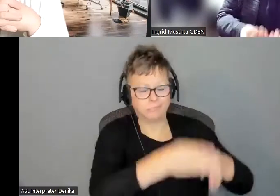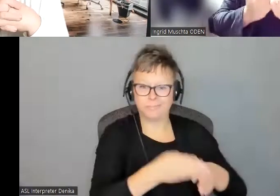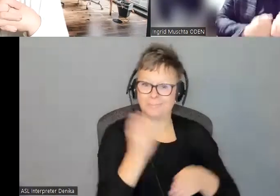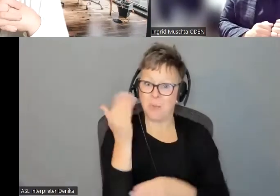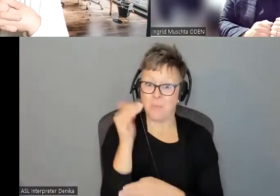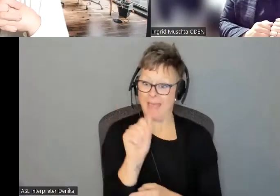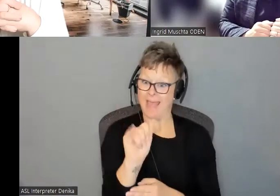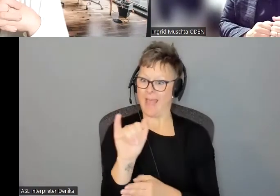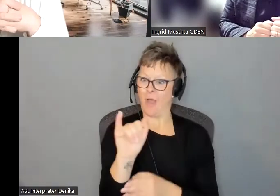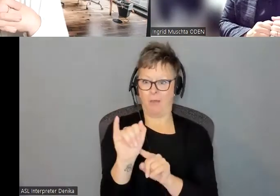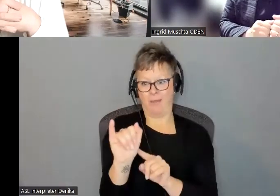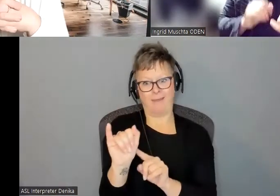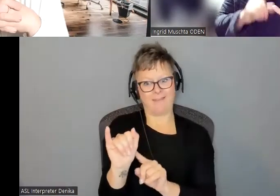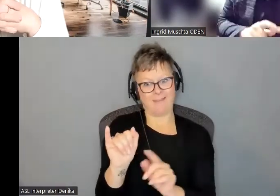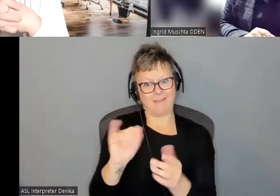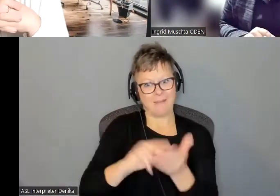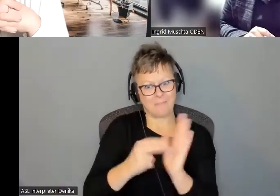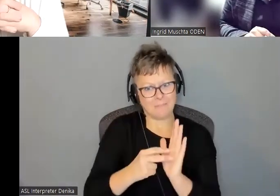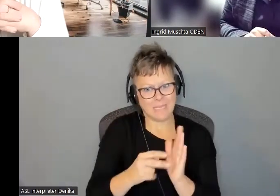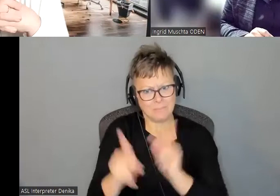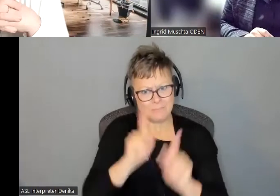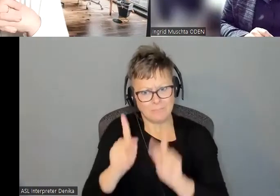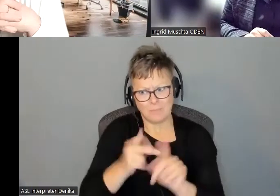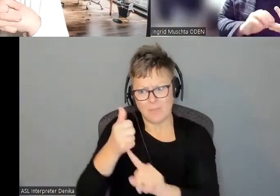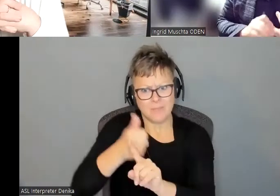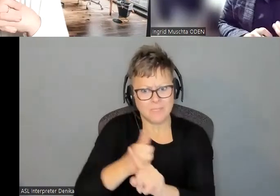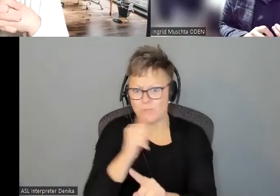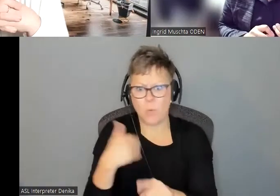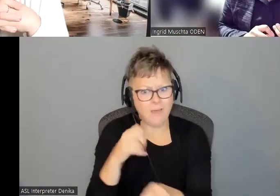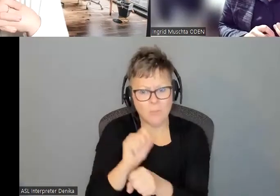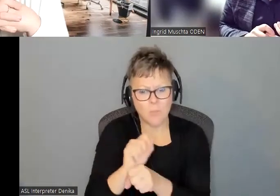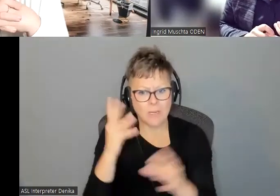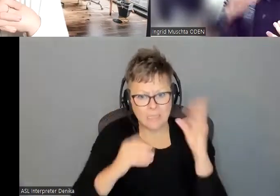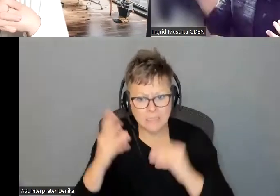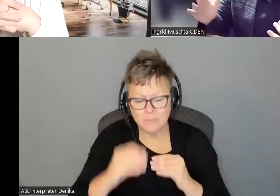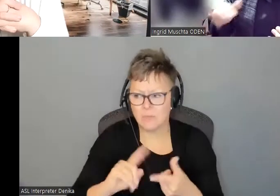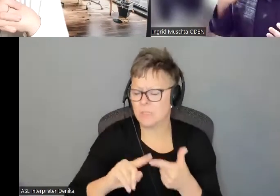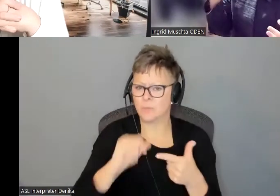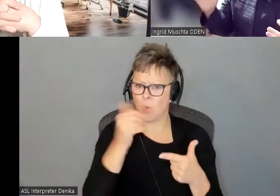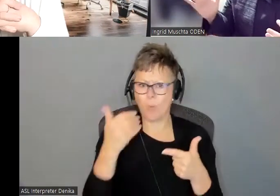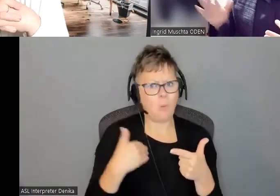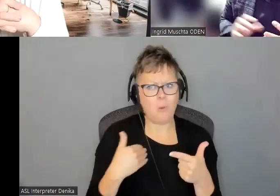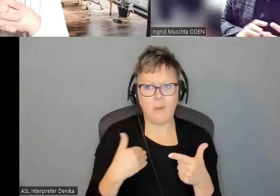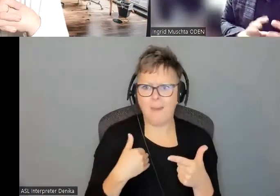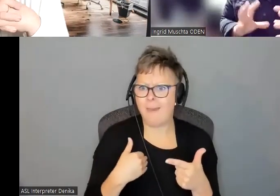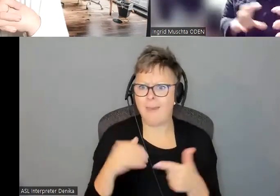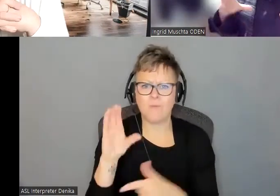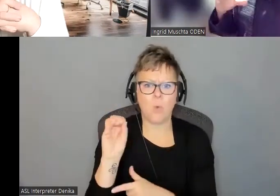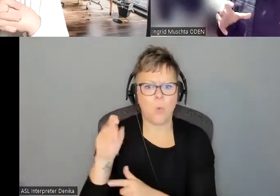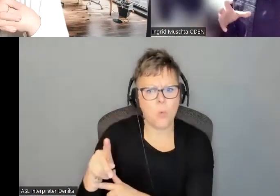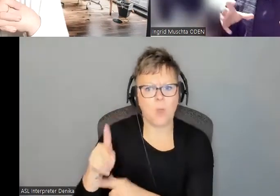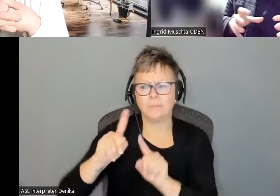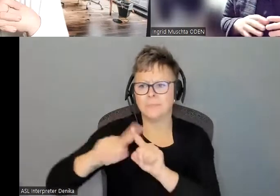be inclusive of people who do not have work experience, who do not have access to co-op or other types